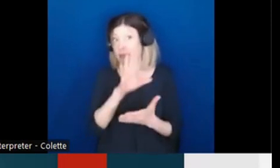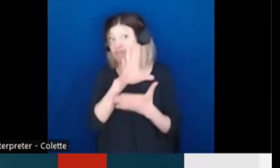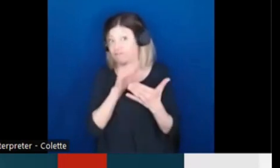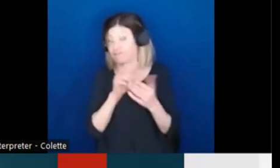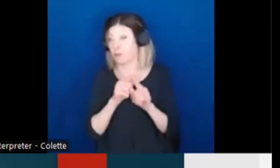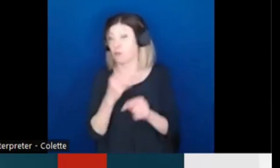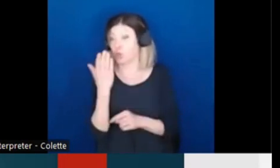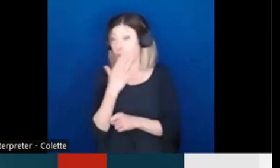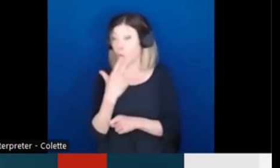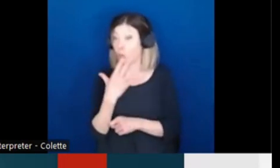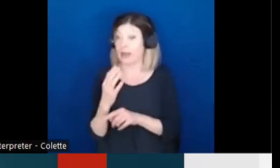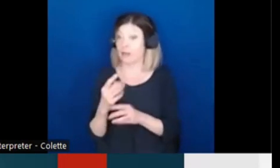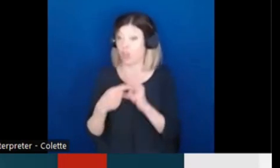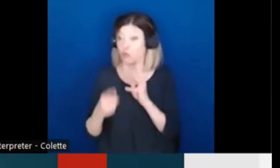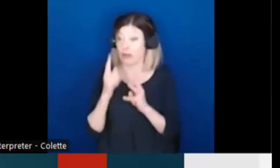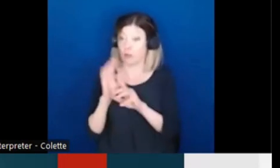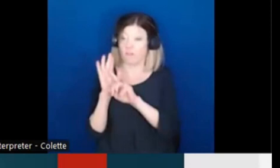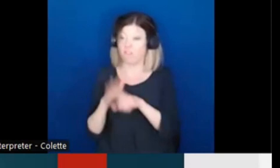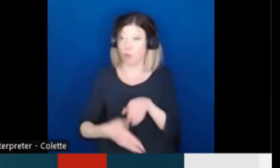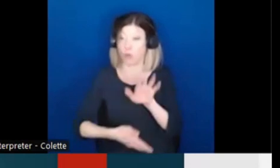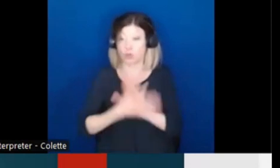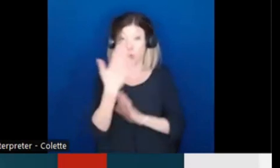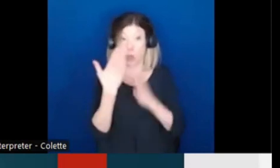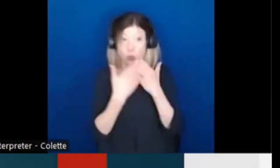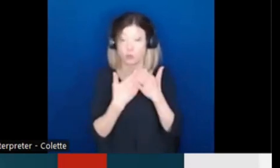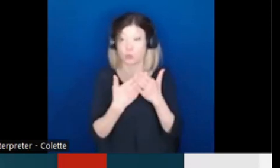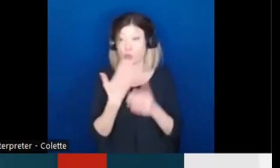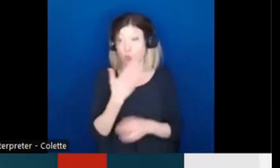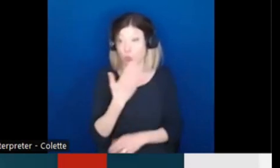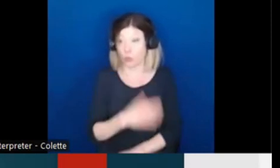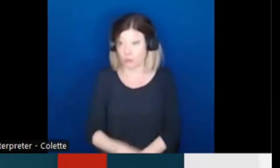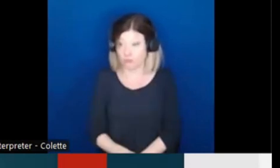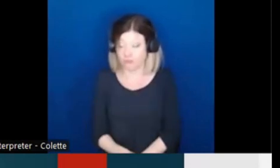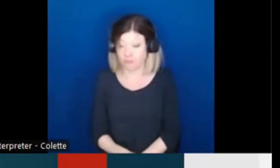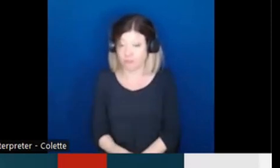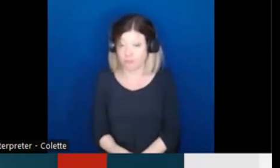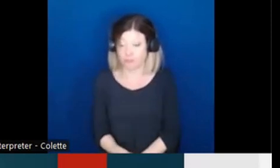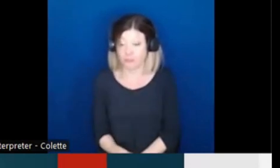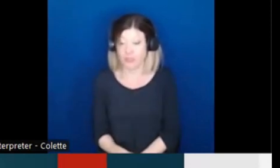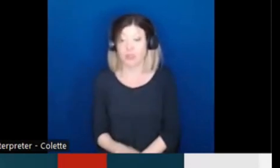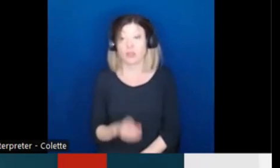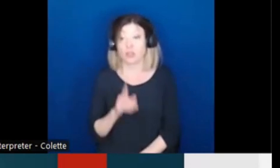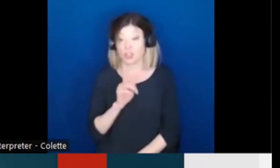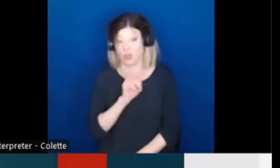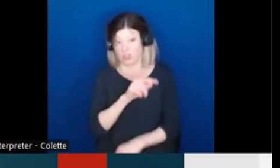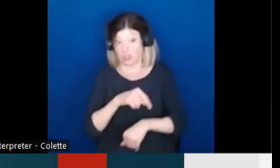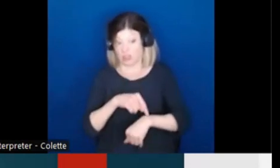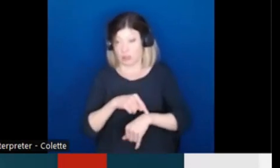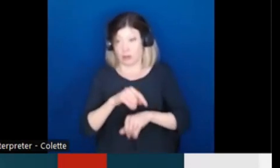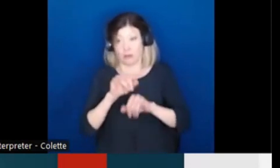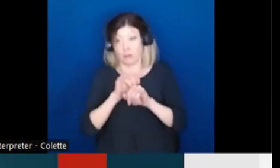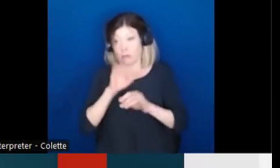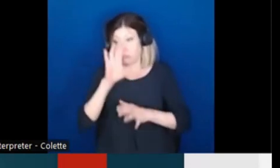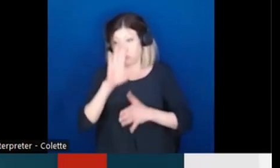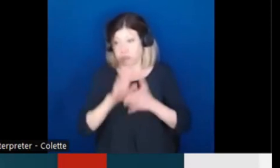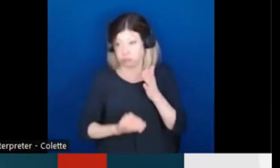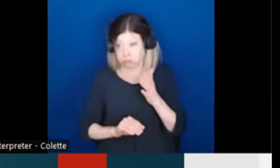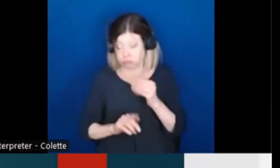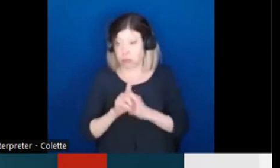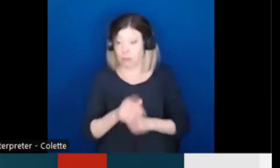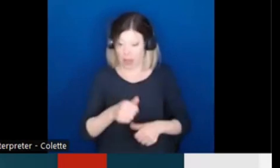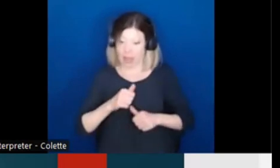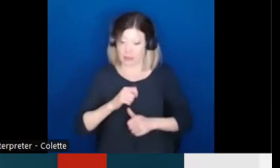a terrible experience, but it had as an artist, Charlotte was able to use it and produce